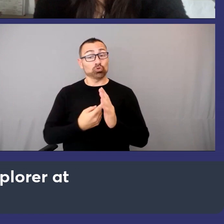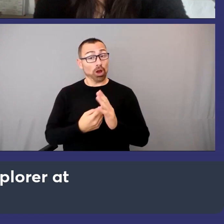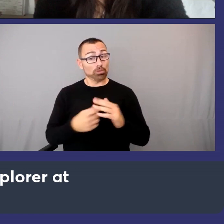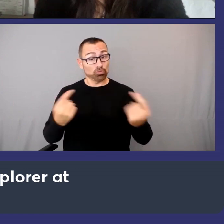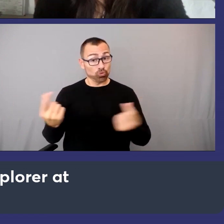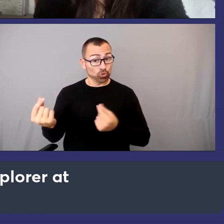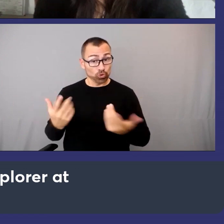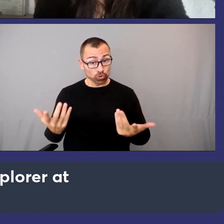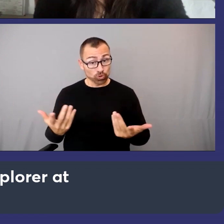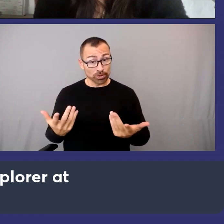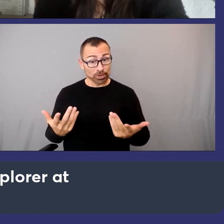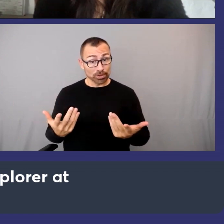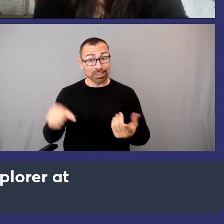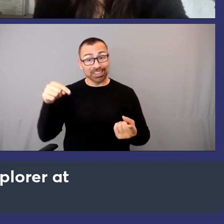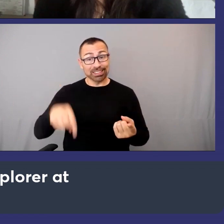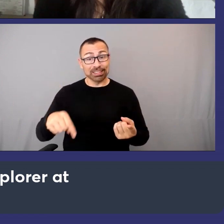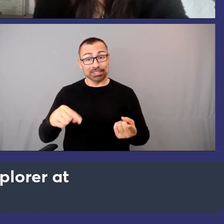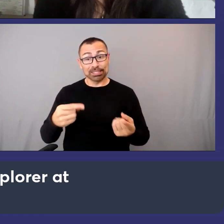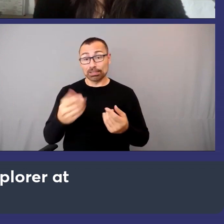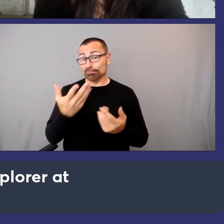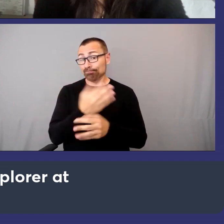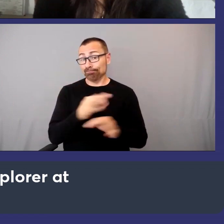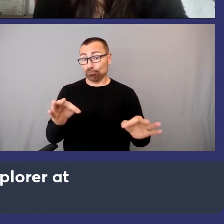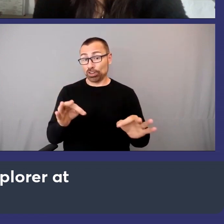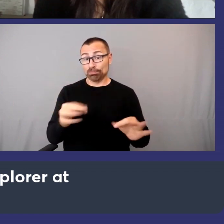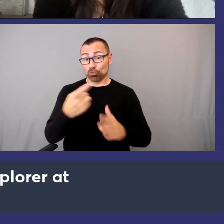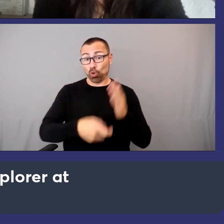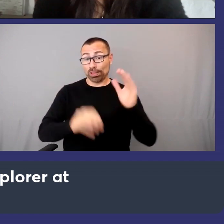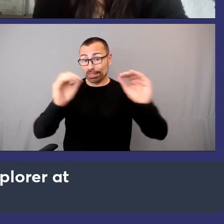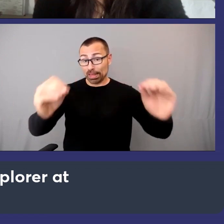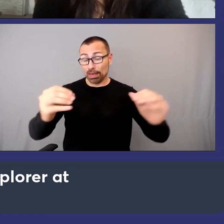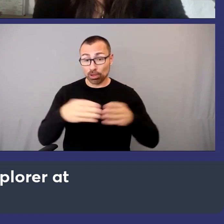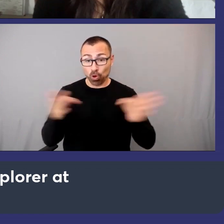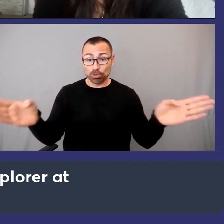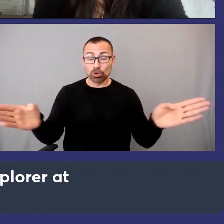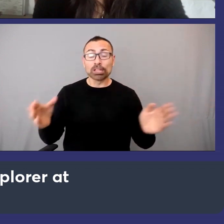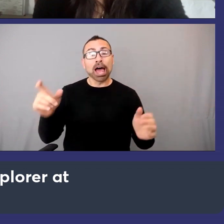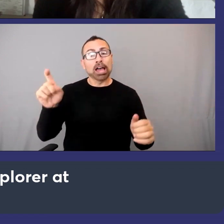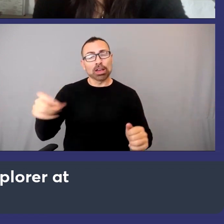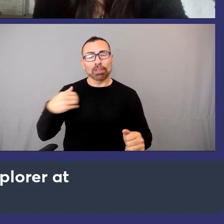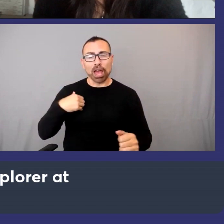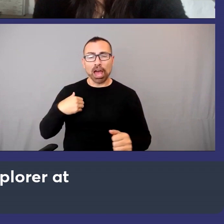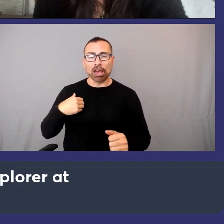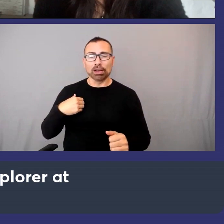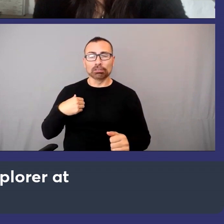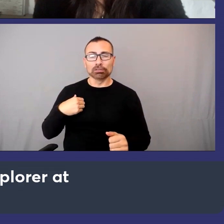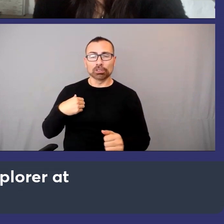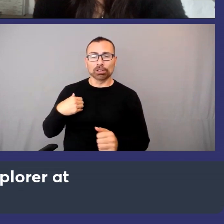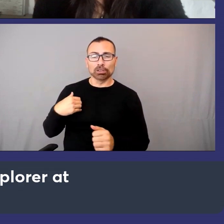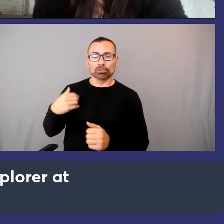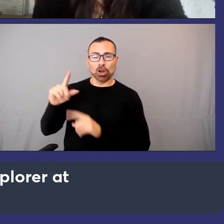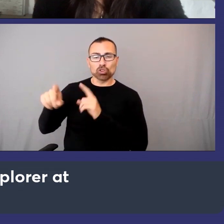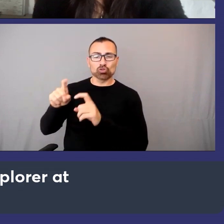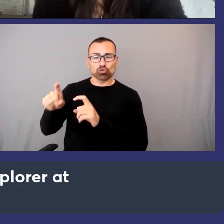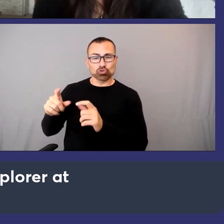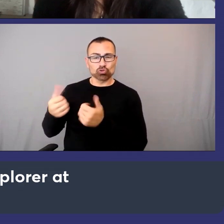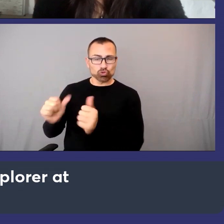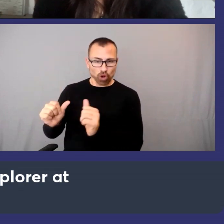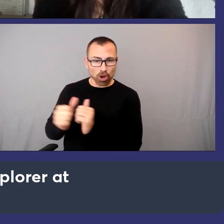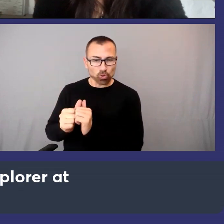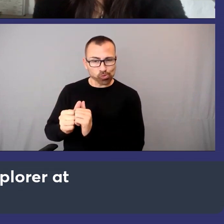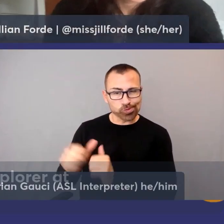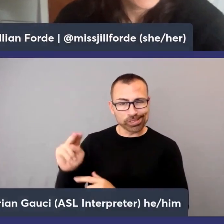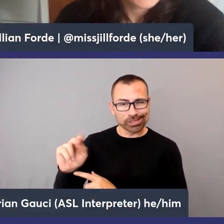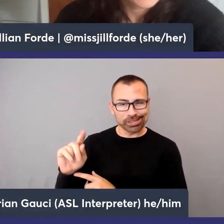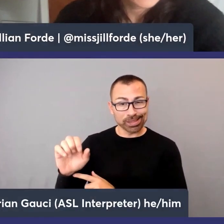you can get, like I said, this is a free open source tool, and we actually have a free trial of Neptune. So you can, get started without having to pay anything